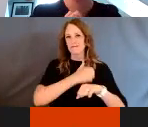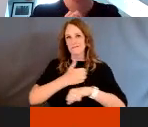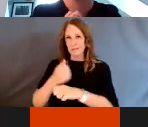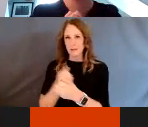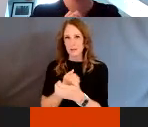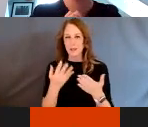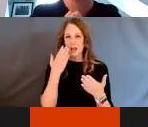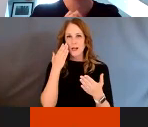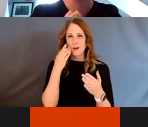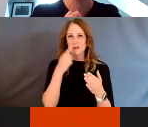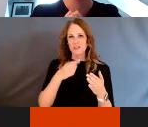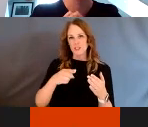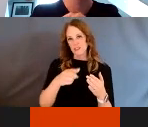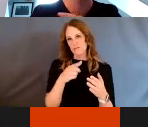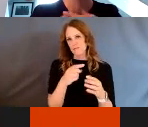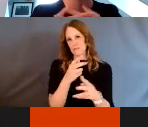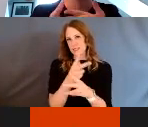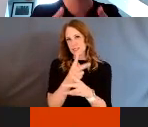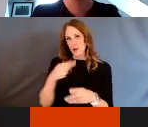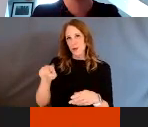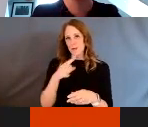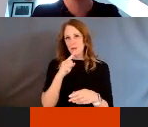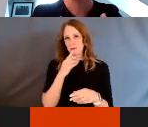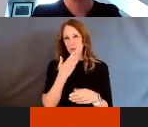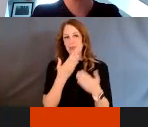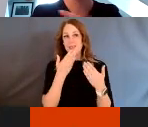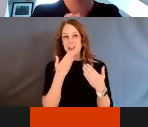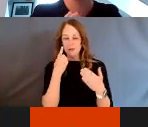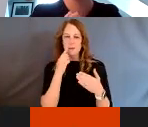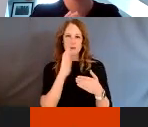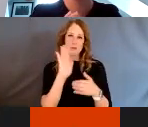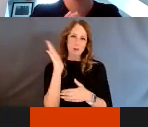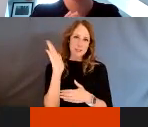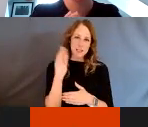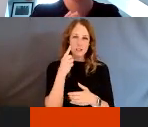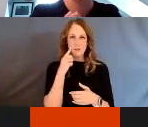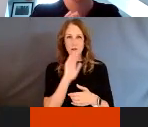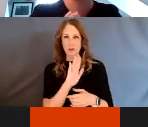good care of you all. So just a special thanks to her for both her presentation and for